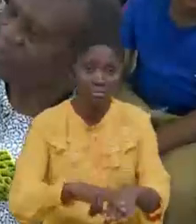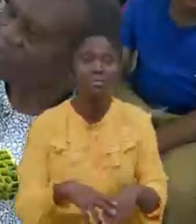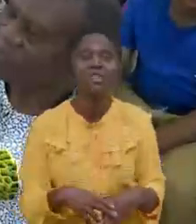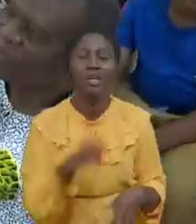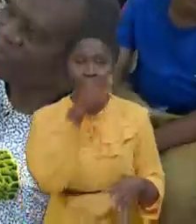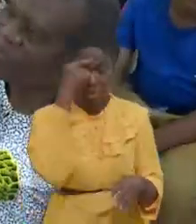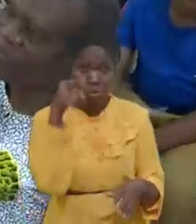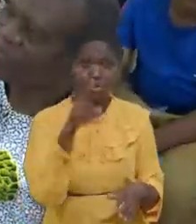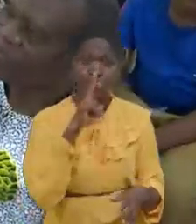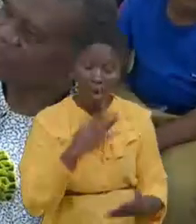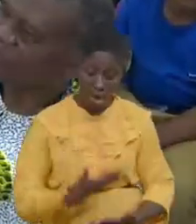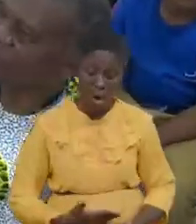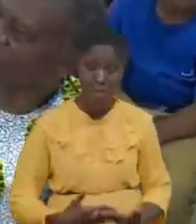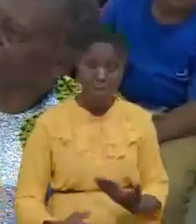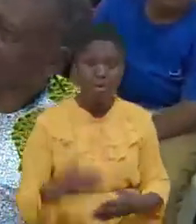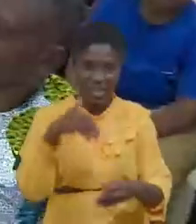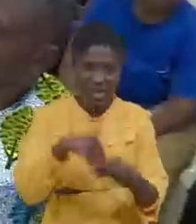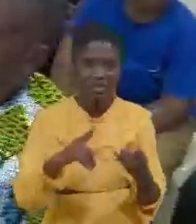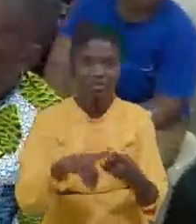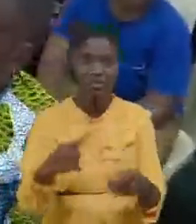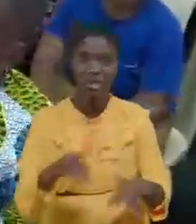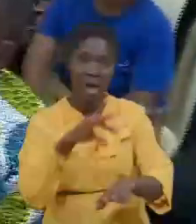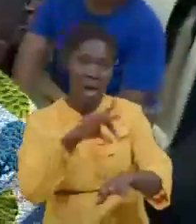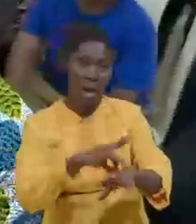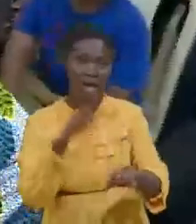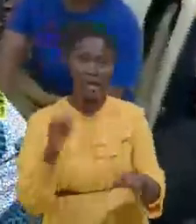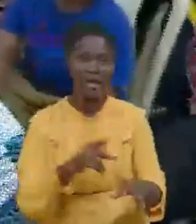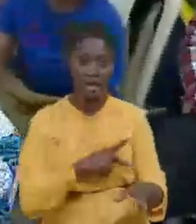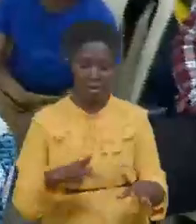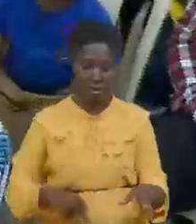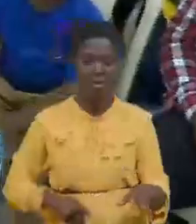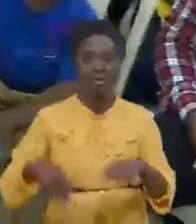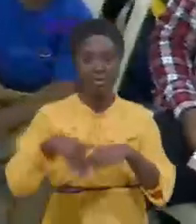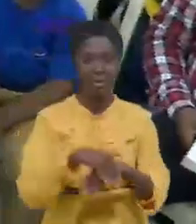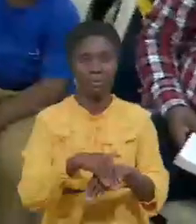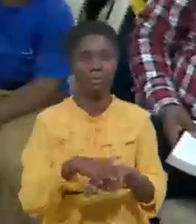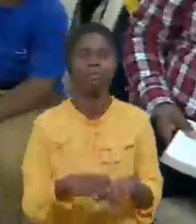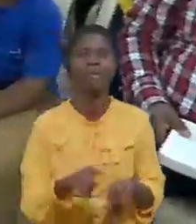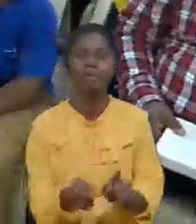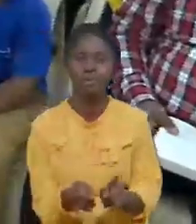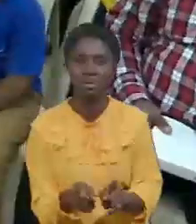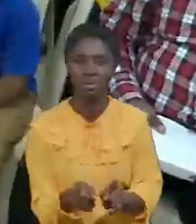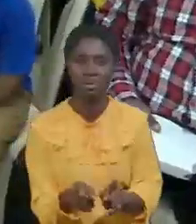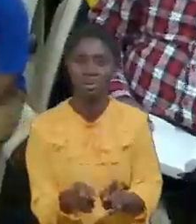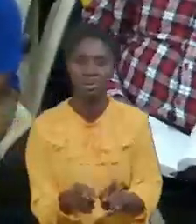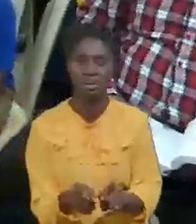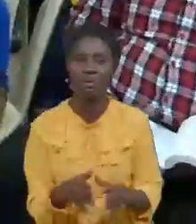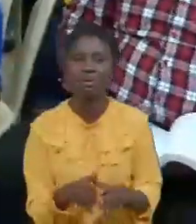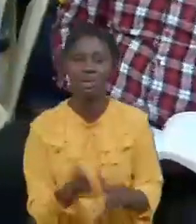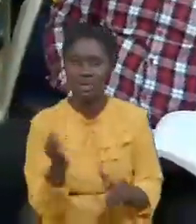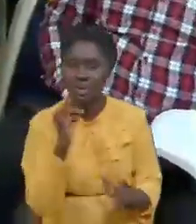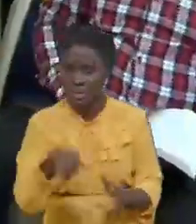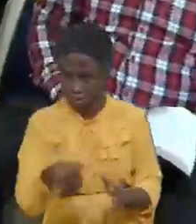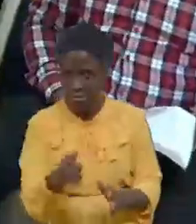are born into the earthly kingdom. But there's another kind of